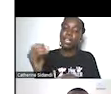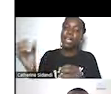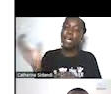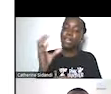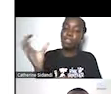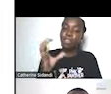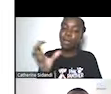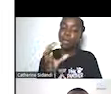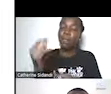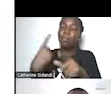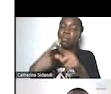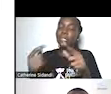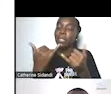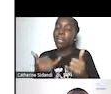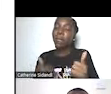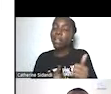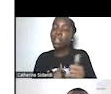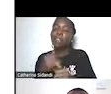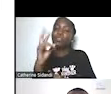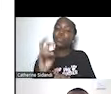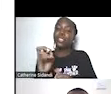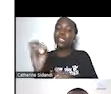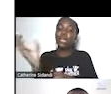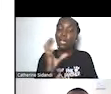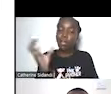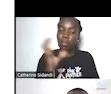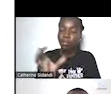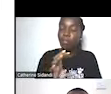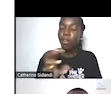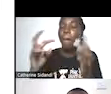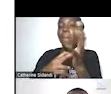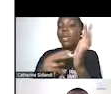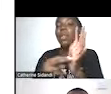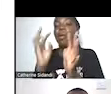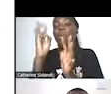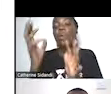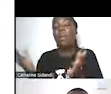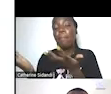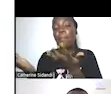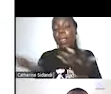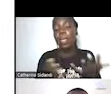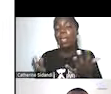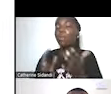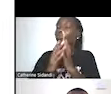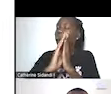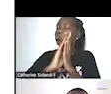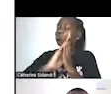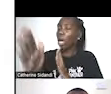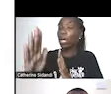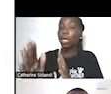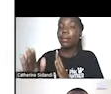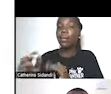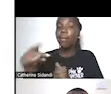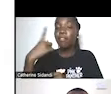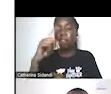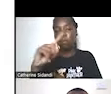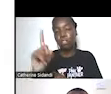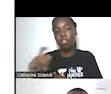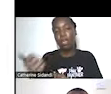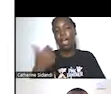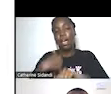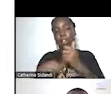What happened? Now the diagnostic analytics now brings you now to speed to start questioning your actions, questioning